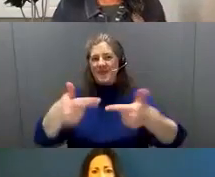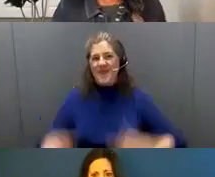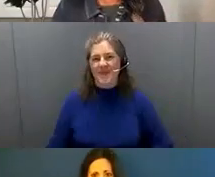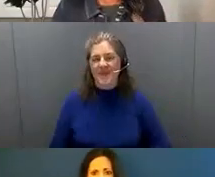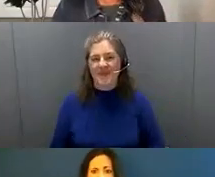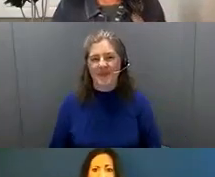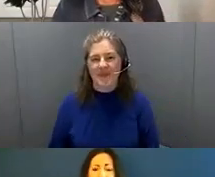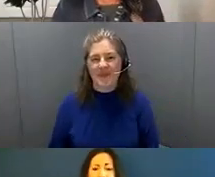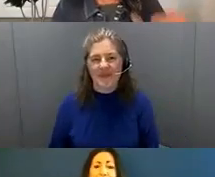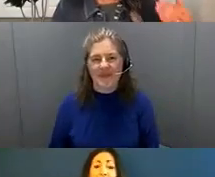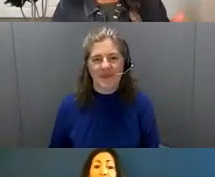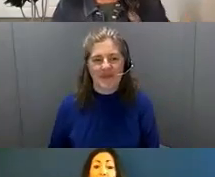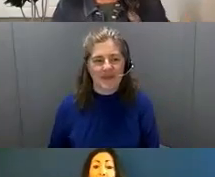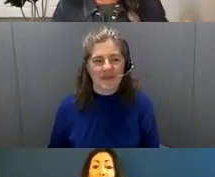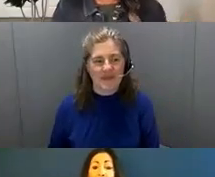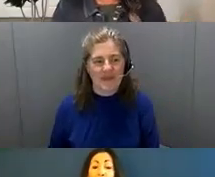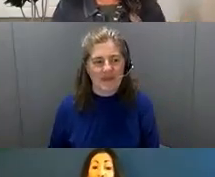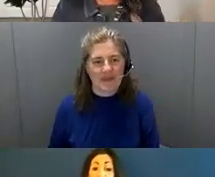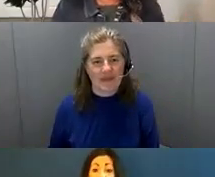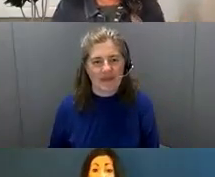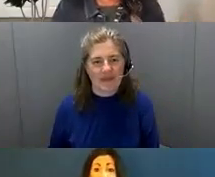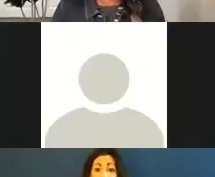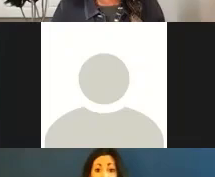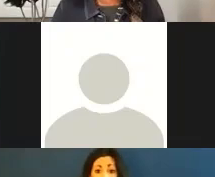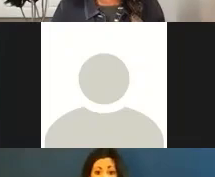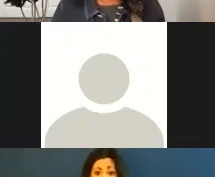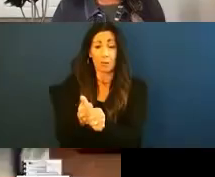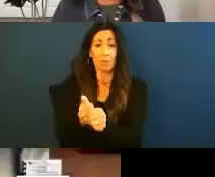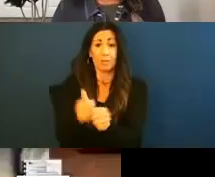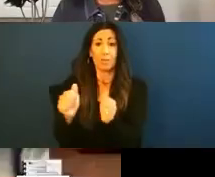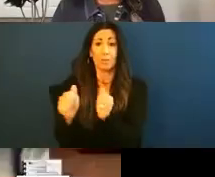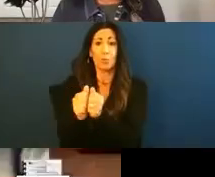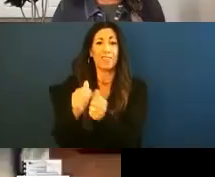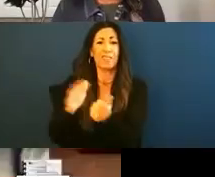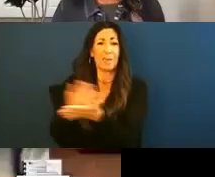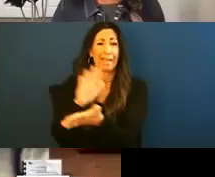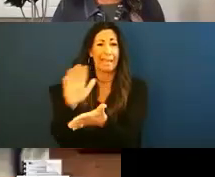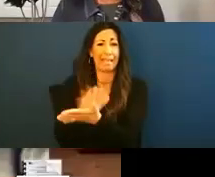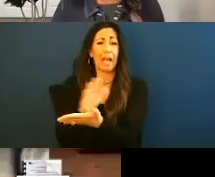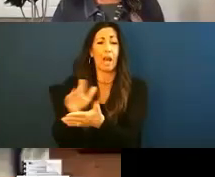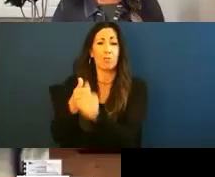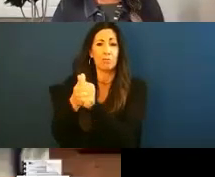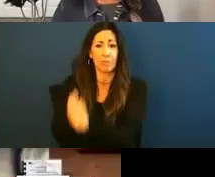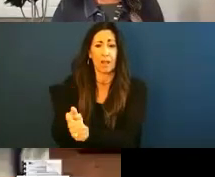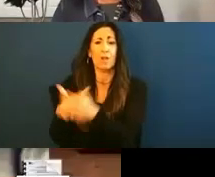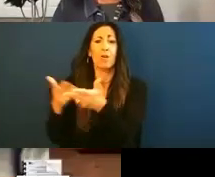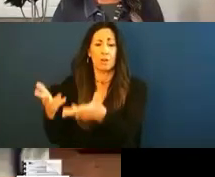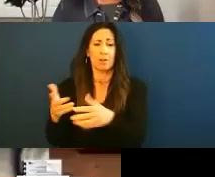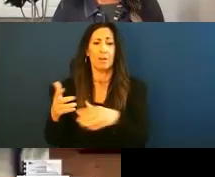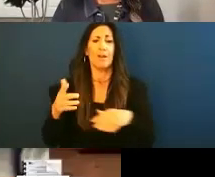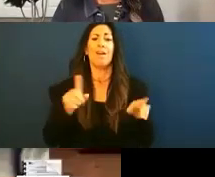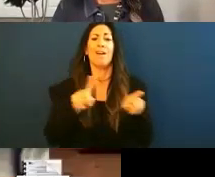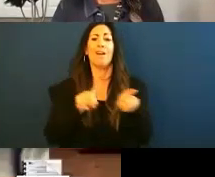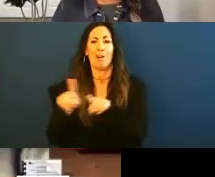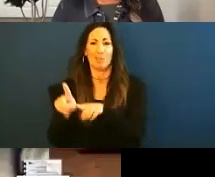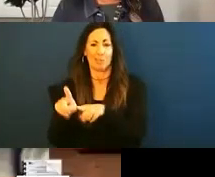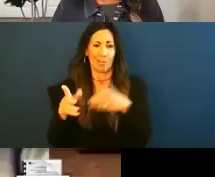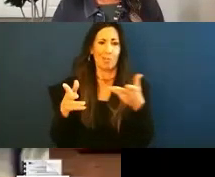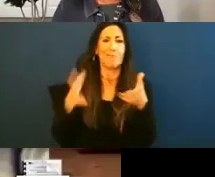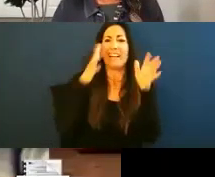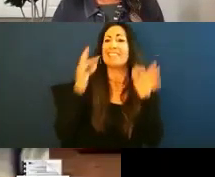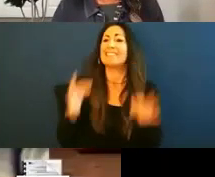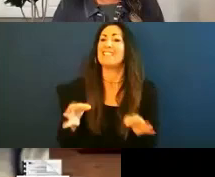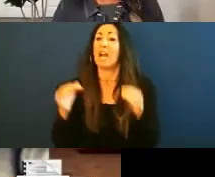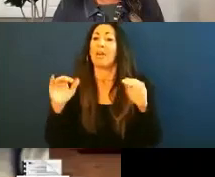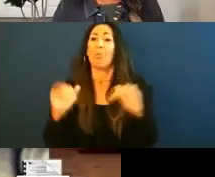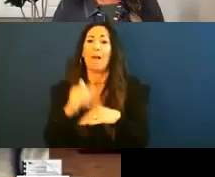So if you're following along with my handout, I also decided while I was doing all of this that there